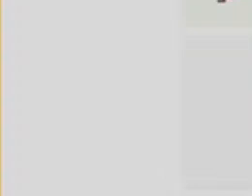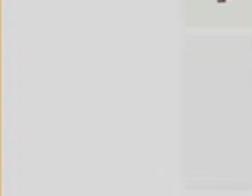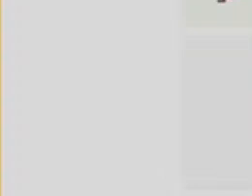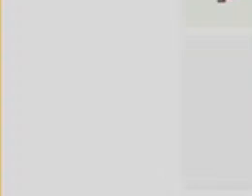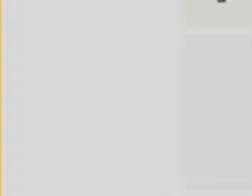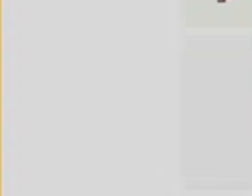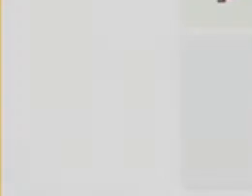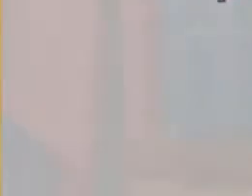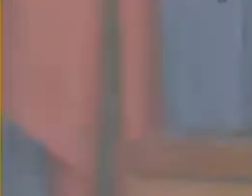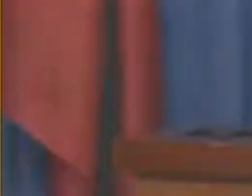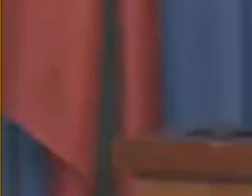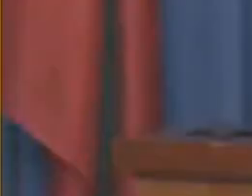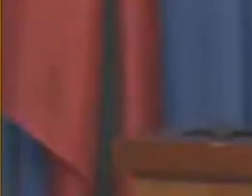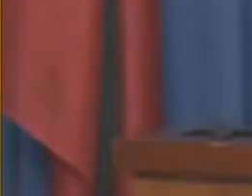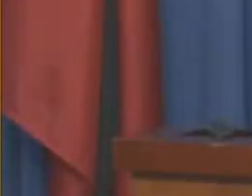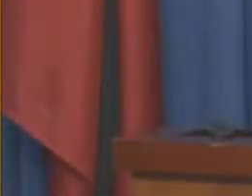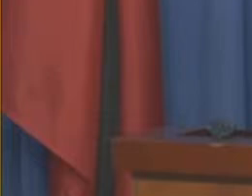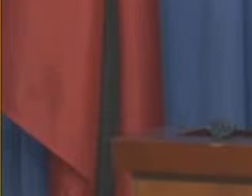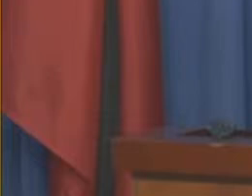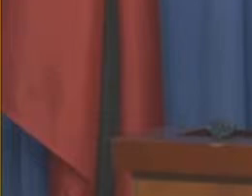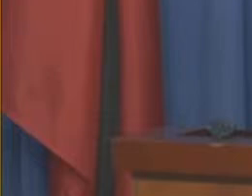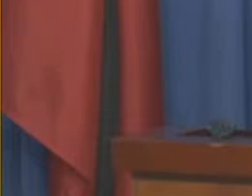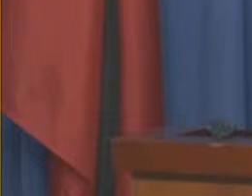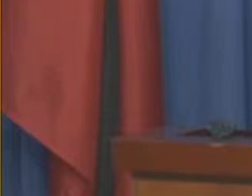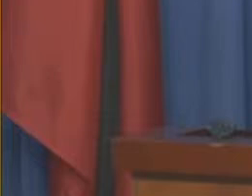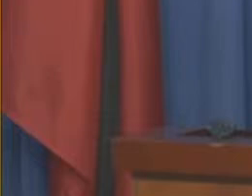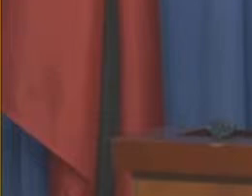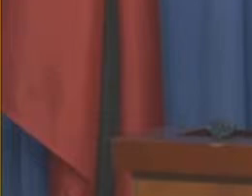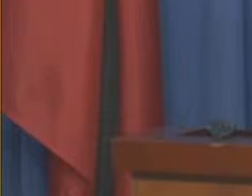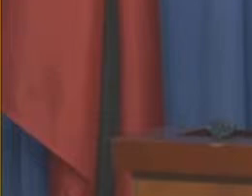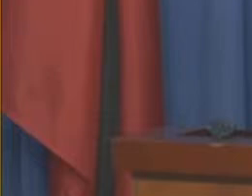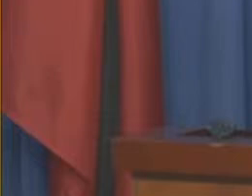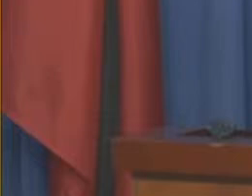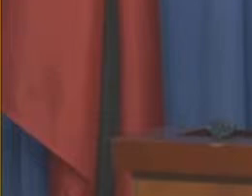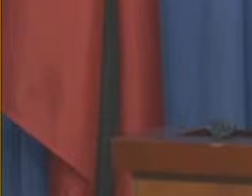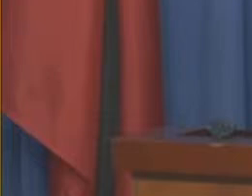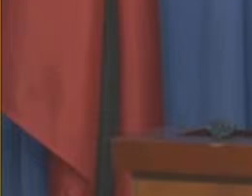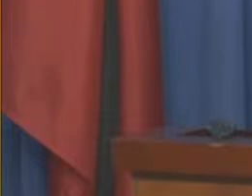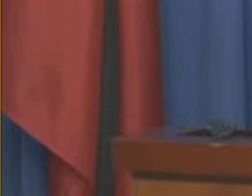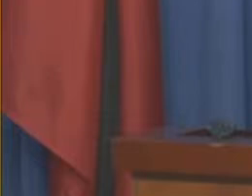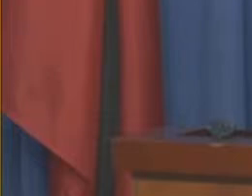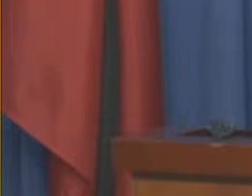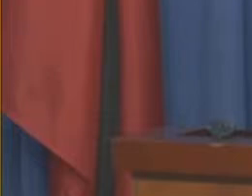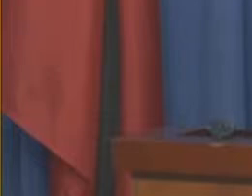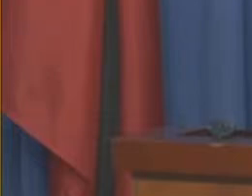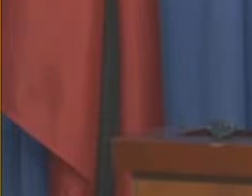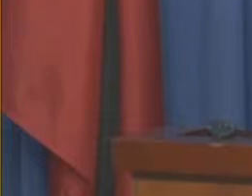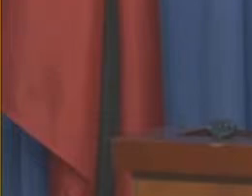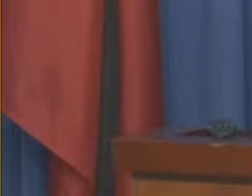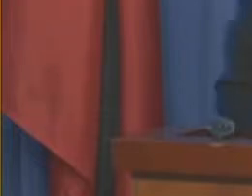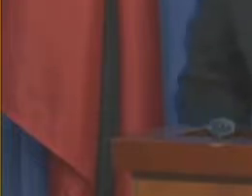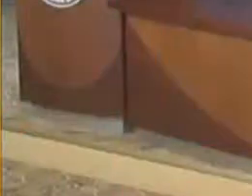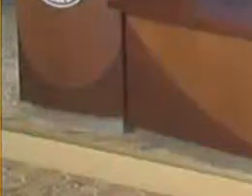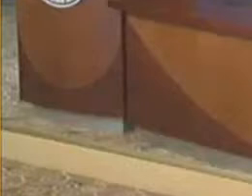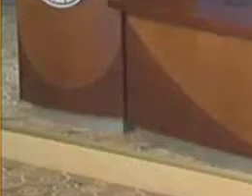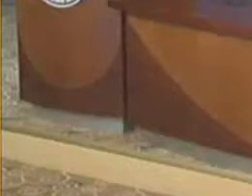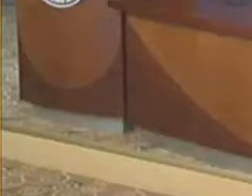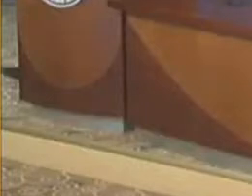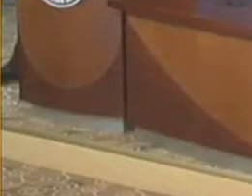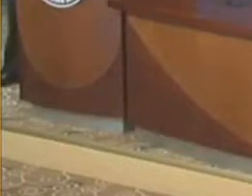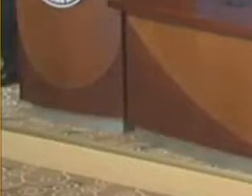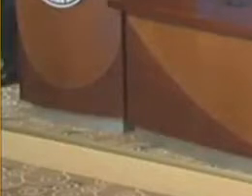present the vaccination status. And I'll now ask Dr. Hines to begin with the EPI update as is usual. Dr. Hines?